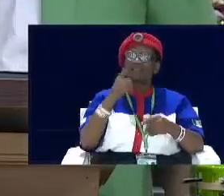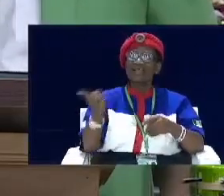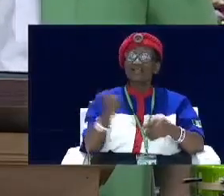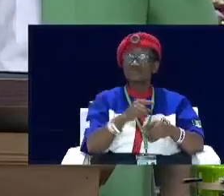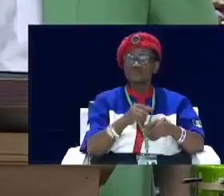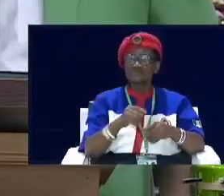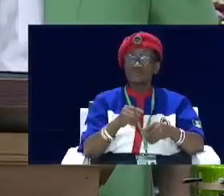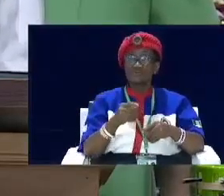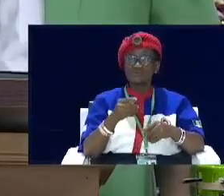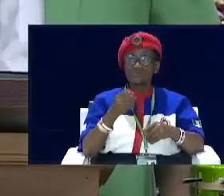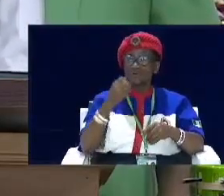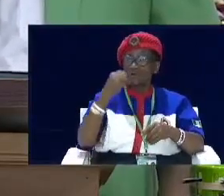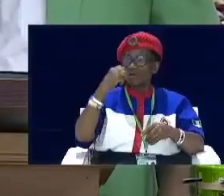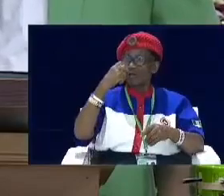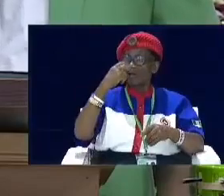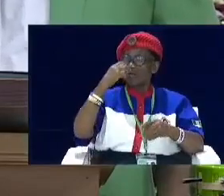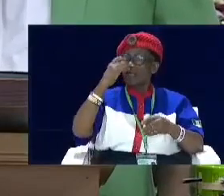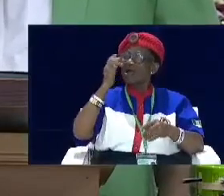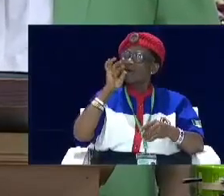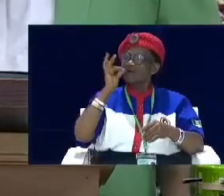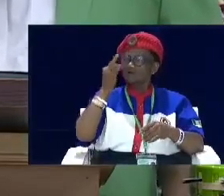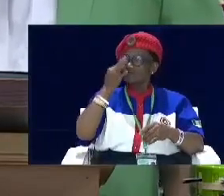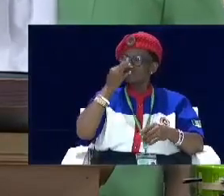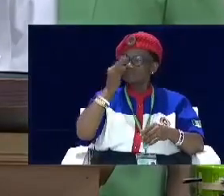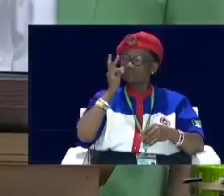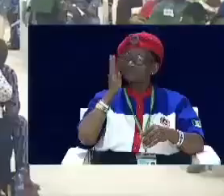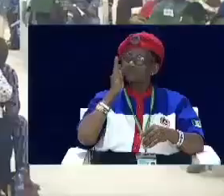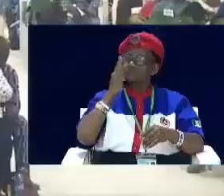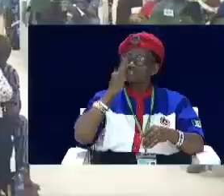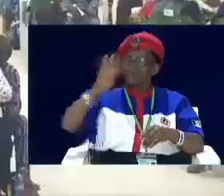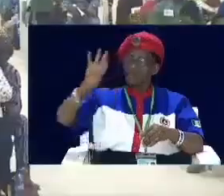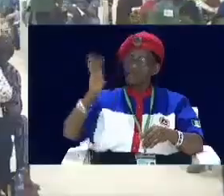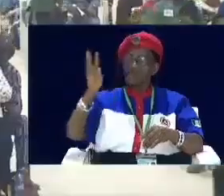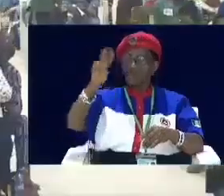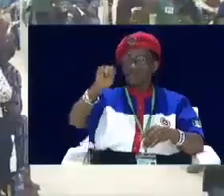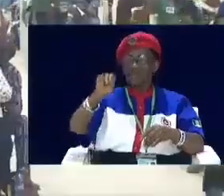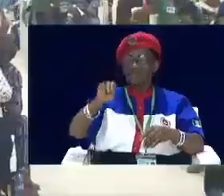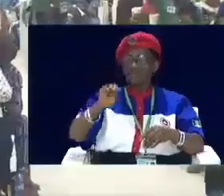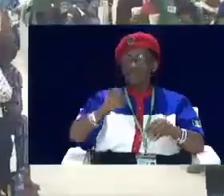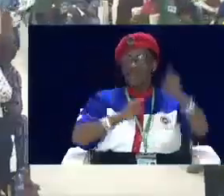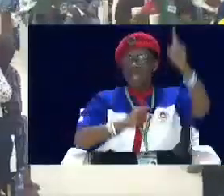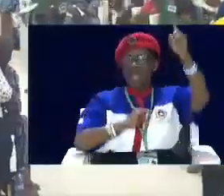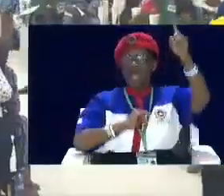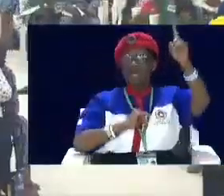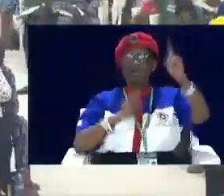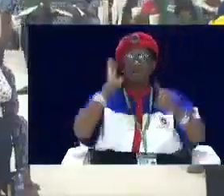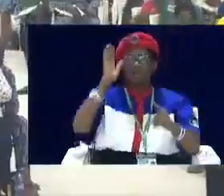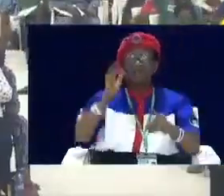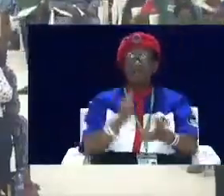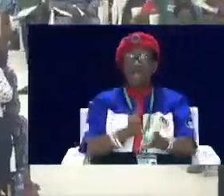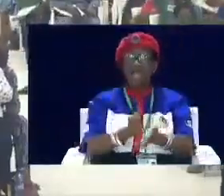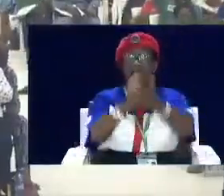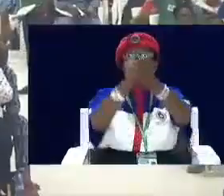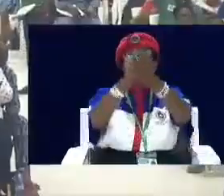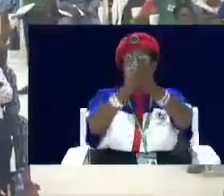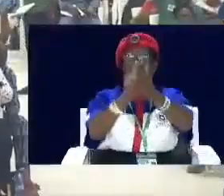them. Gbagbe won. I will help you myself. Amen.